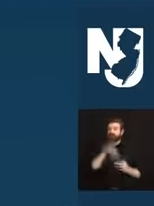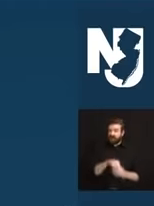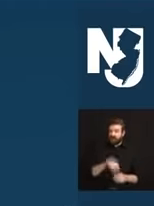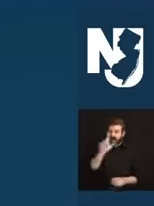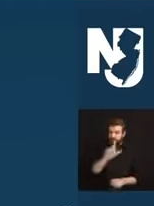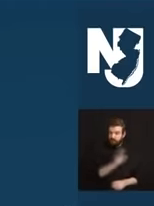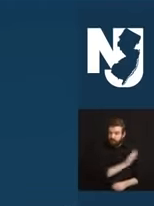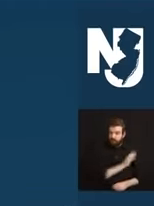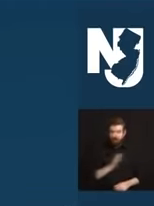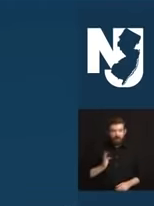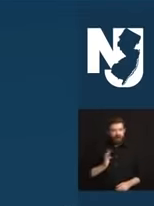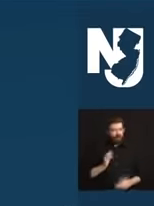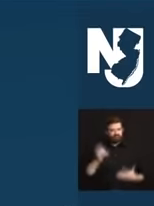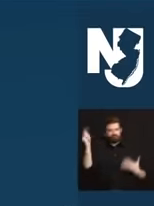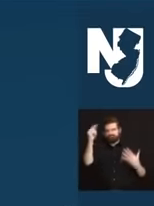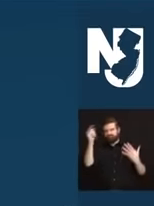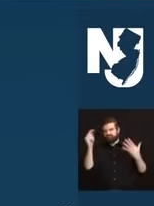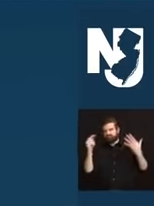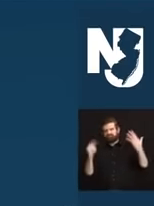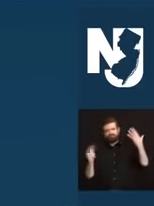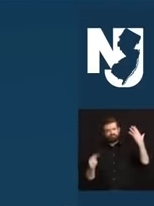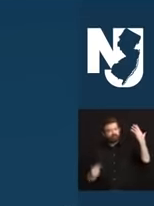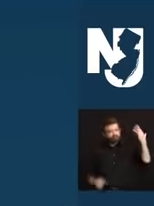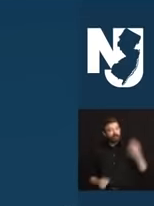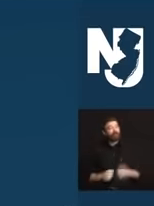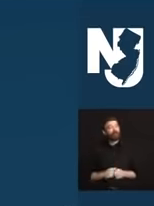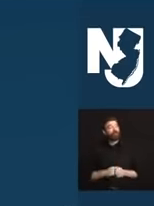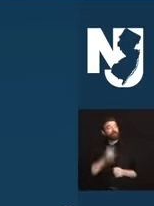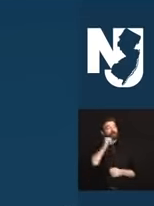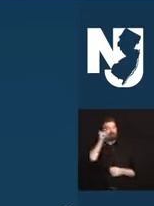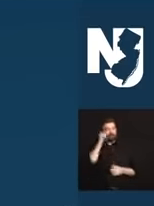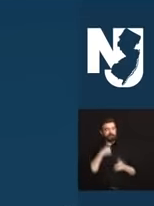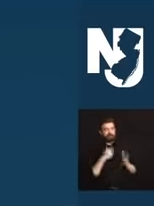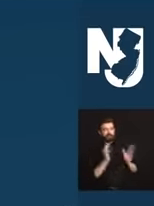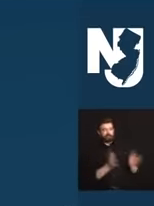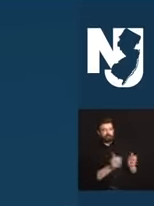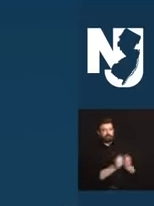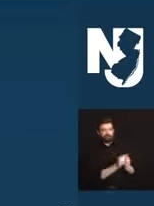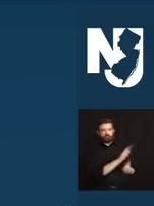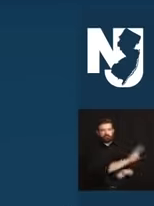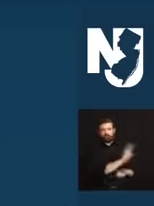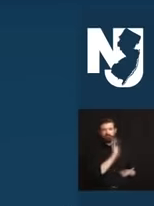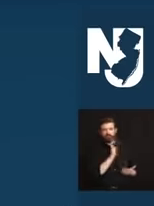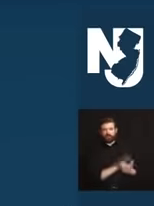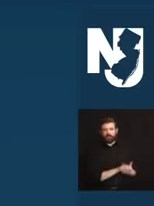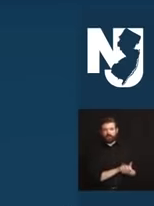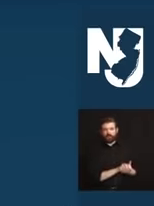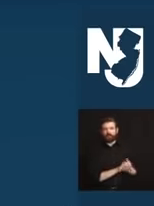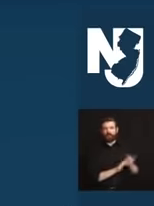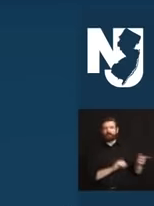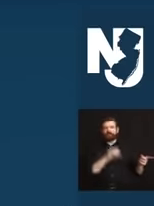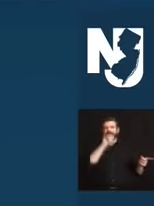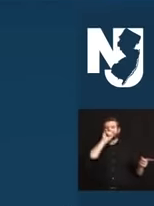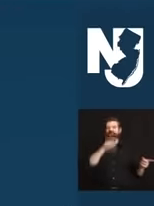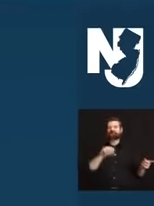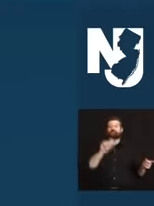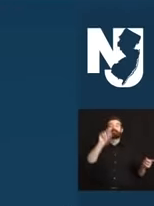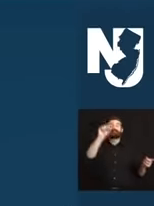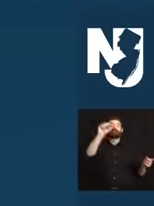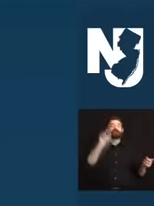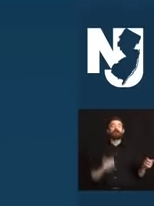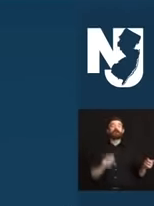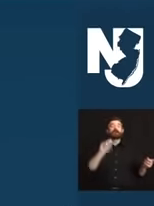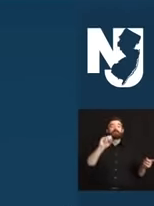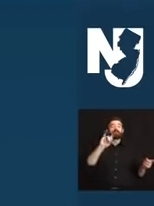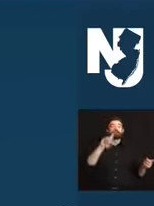out yesterday from his wife that he was a big Southside Johnny Lyon fan. He was an active part of his children's lives